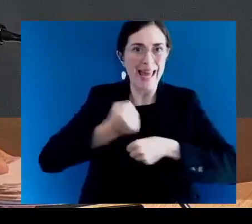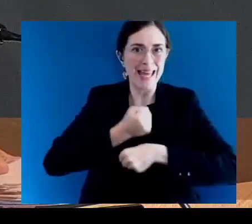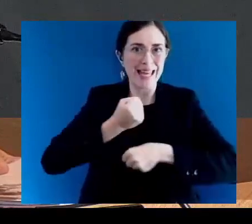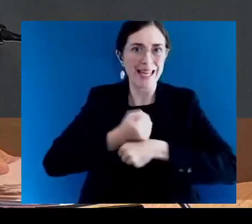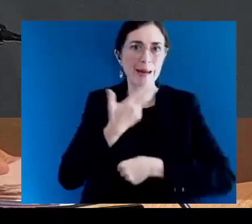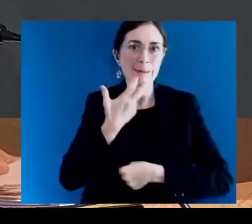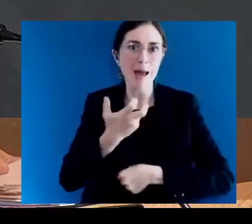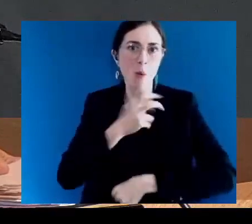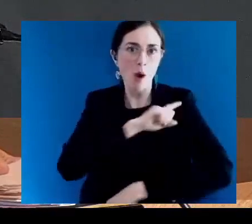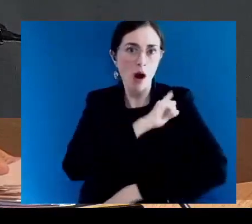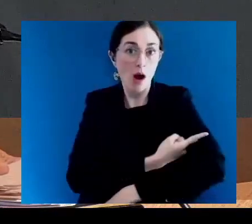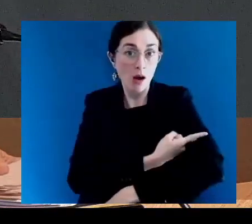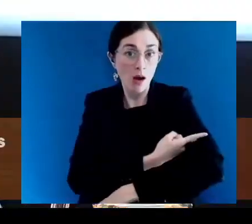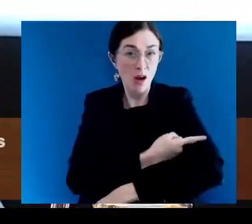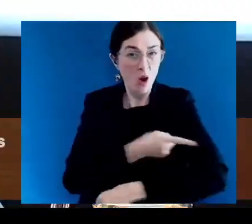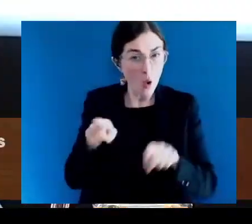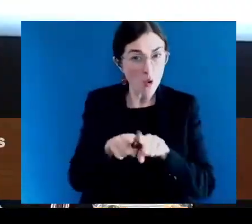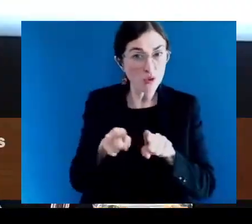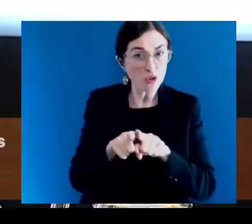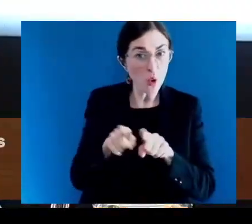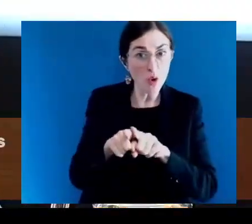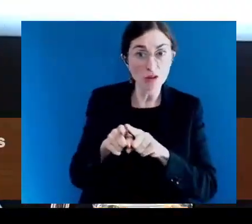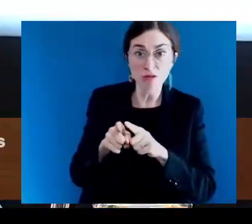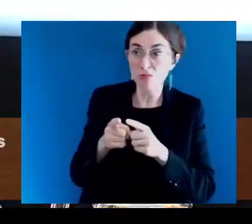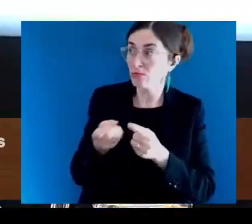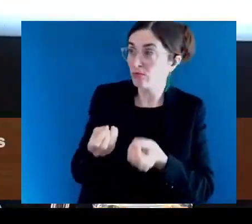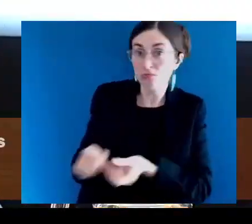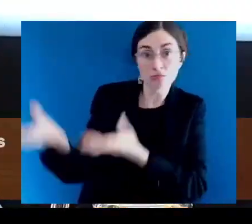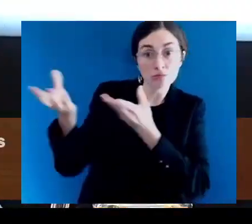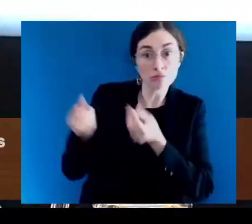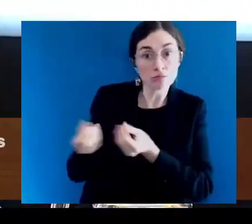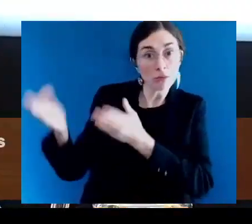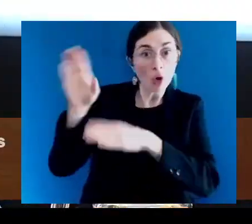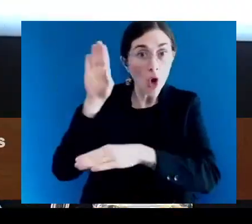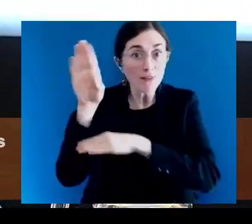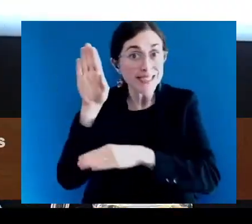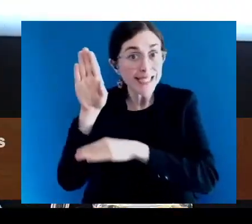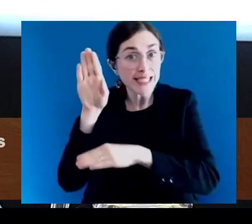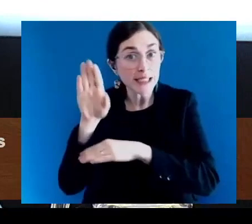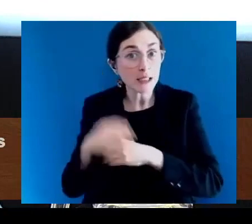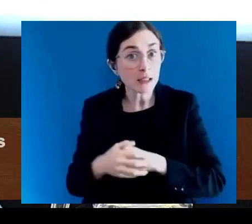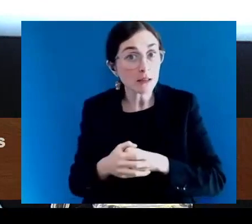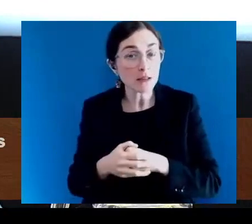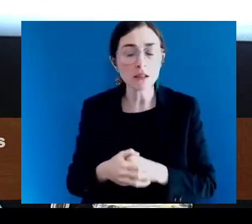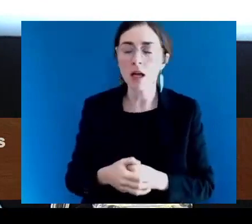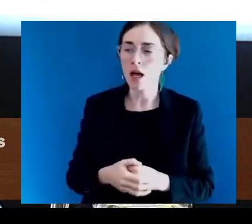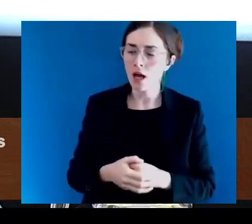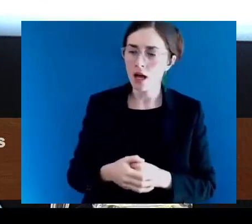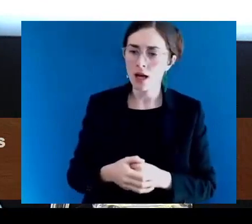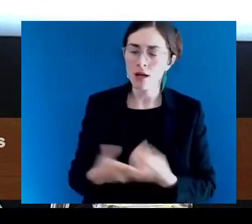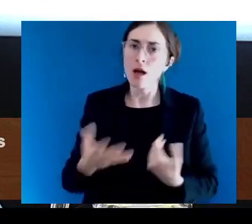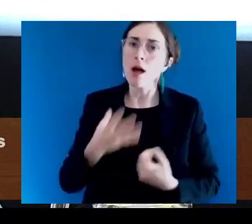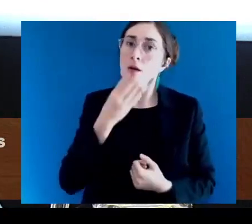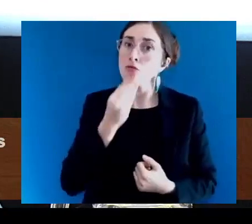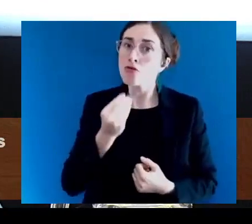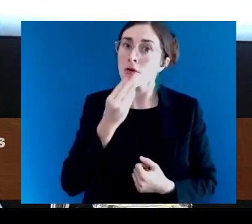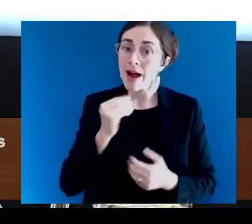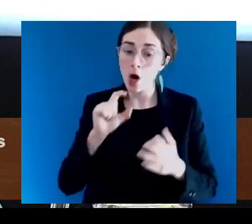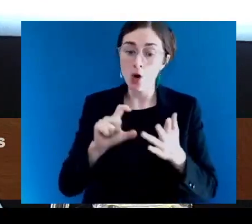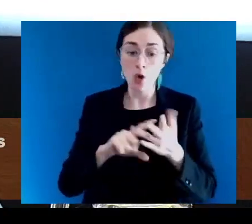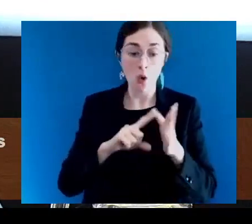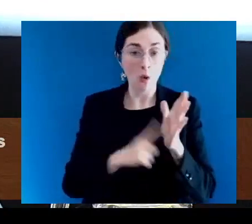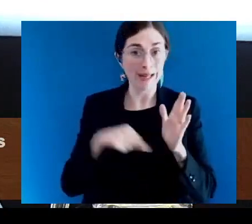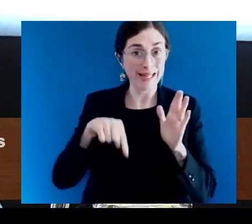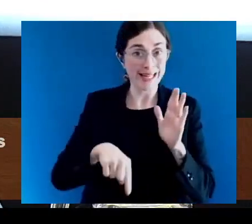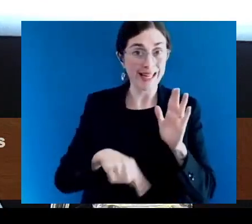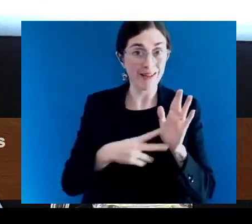elsewhere? Commissioner, with the particular physical nature of the brown coal resource in Victoria, in